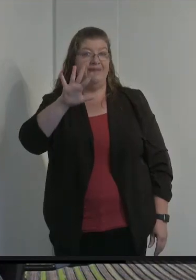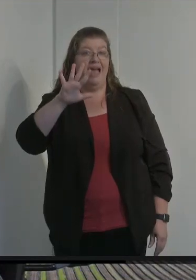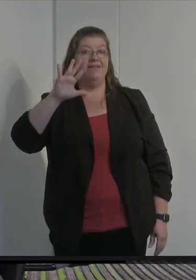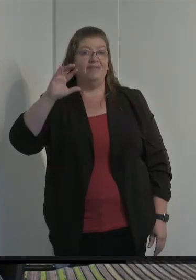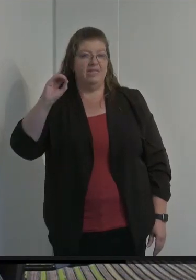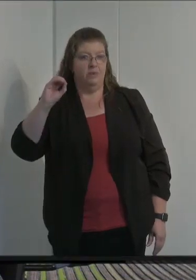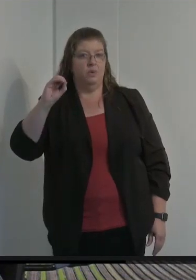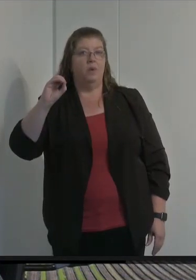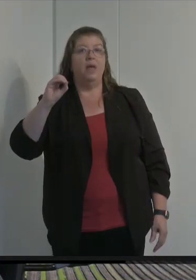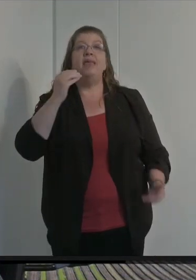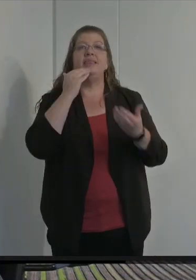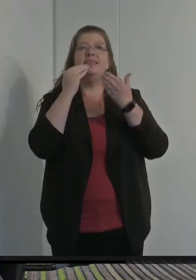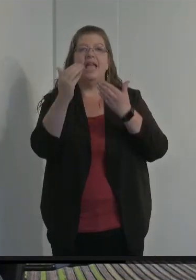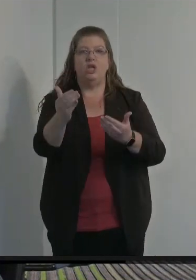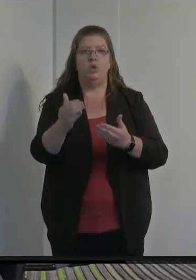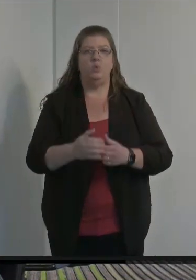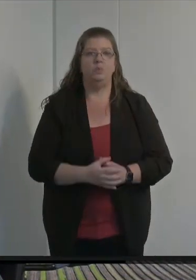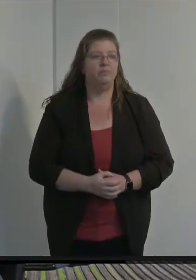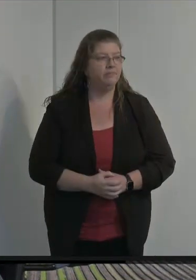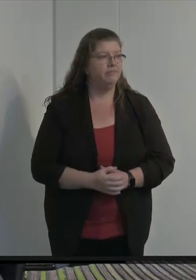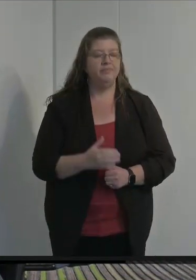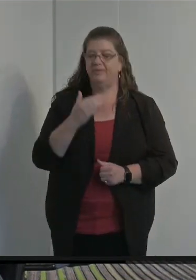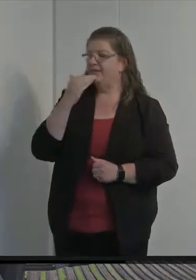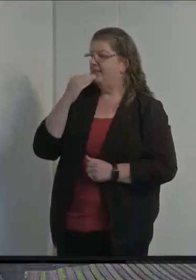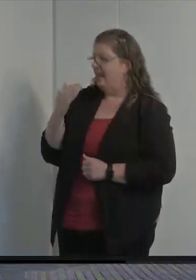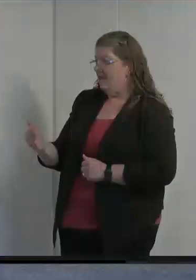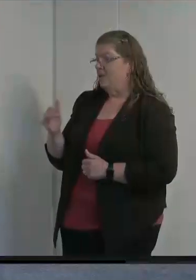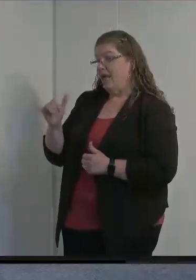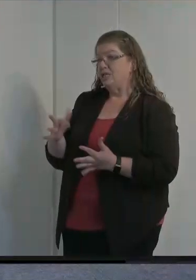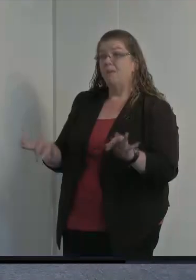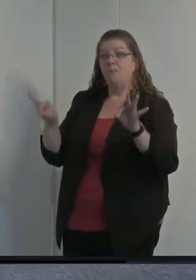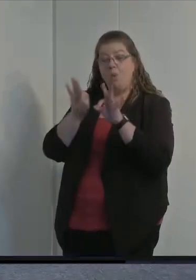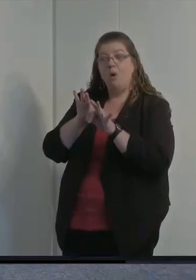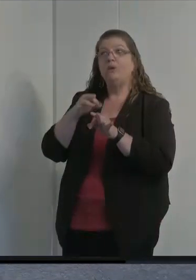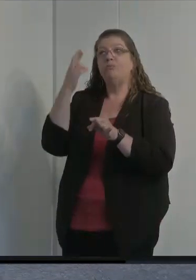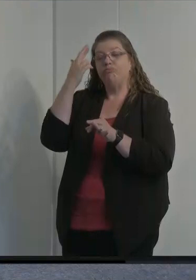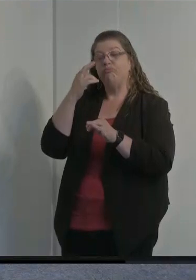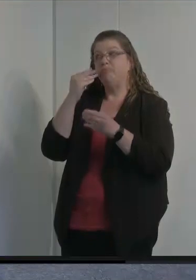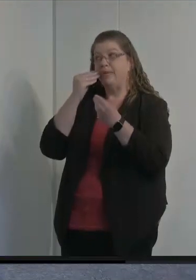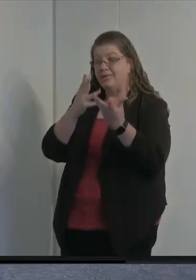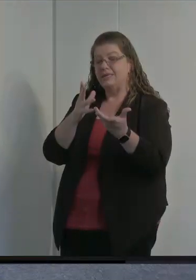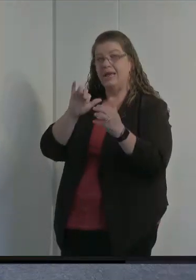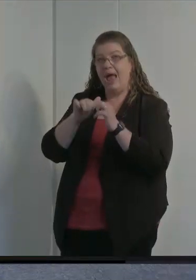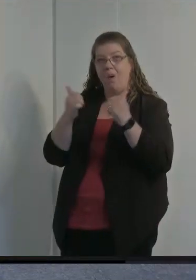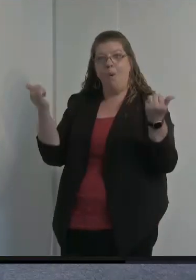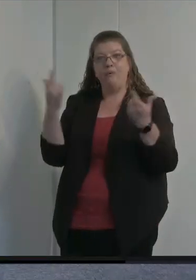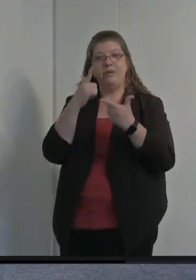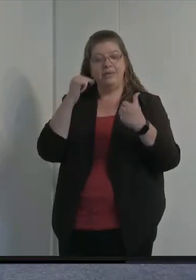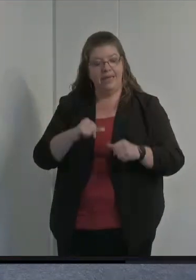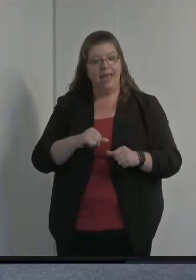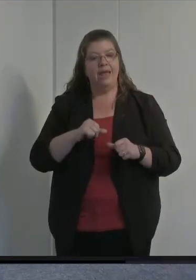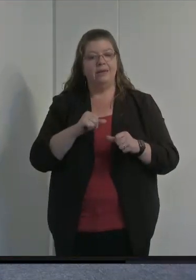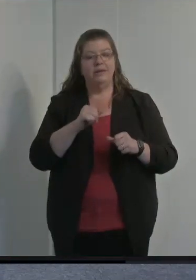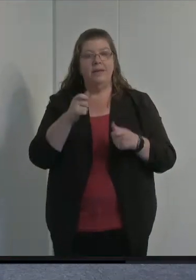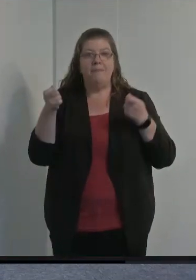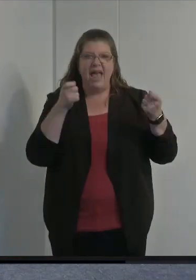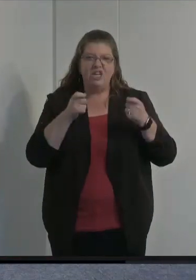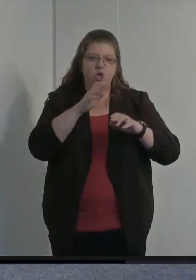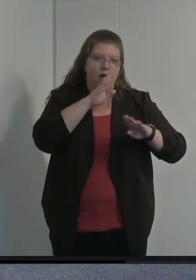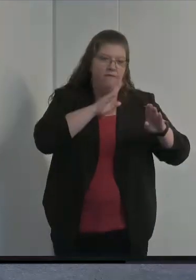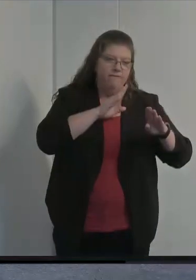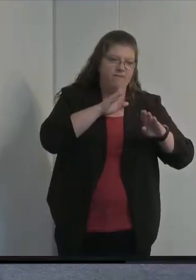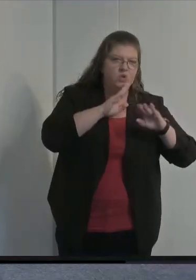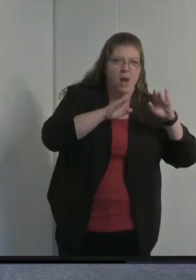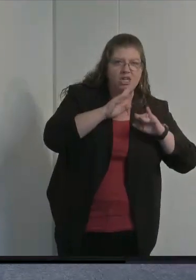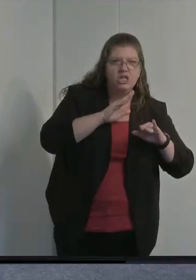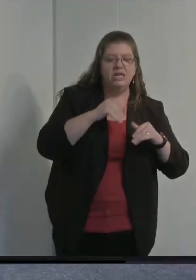805-364-2750. Thank you. Thank you, Ms. Grimacy, for the important and practical message about how we can all manage the frustration and fatigue that